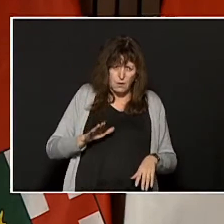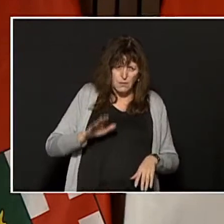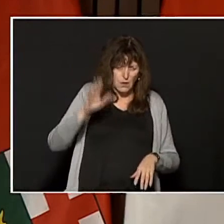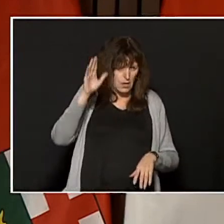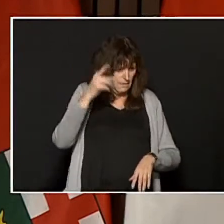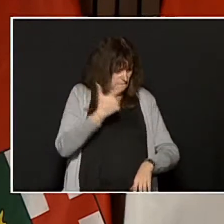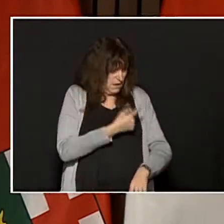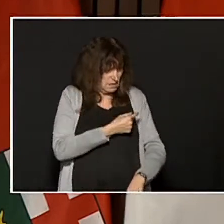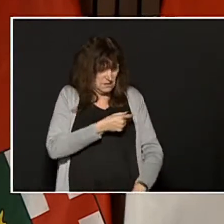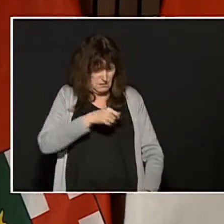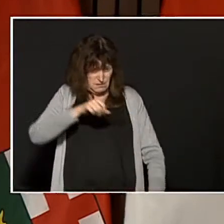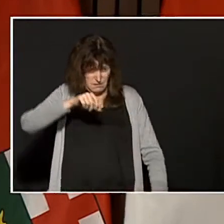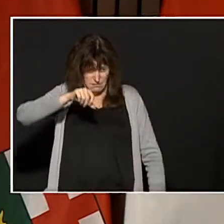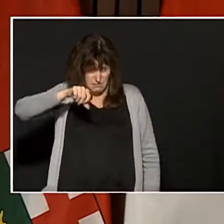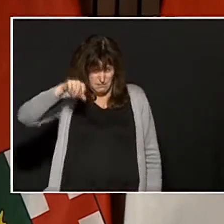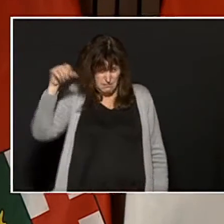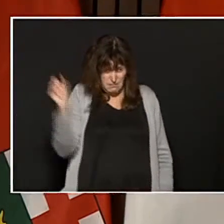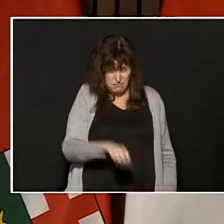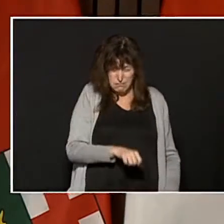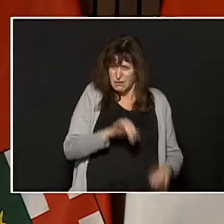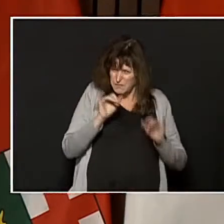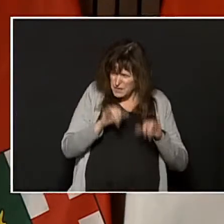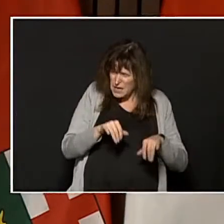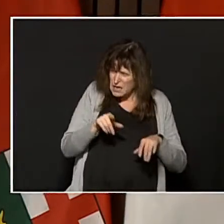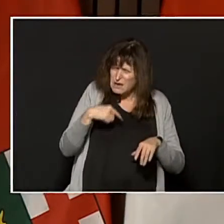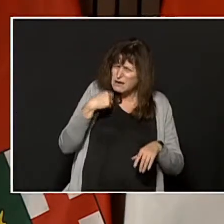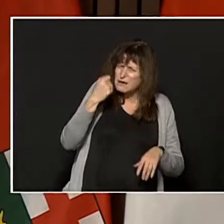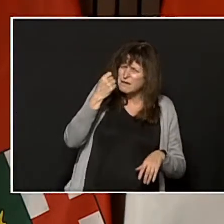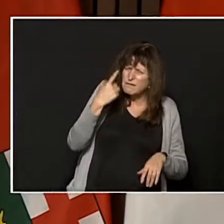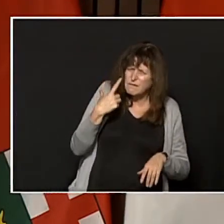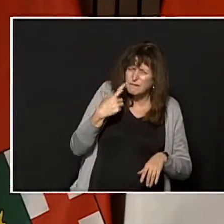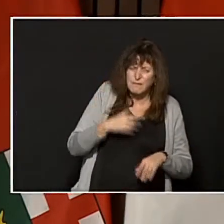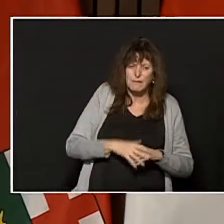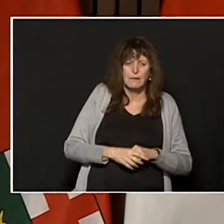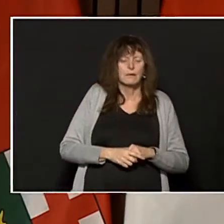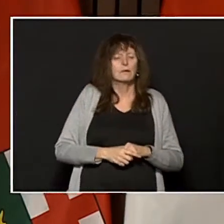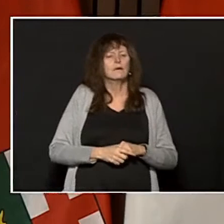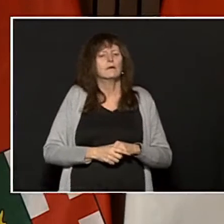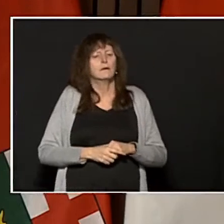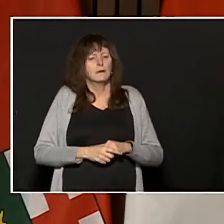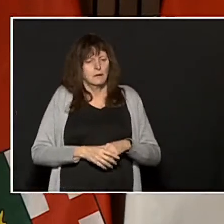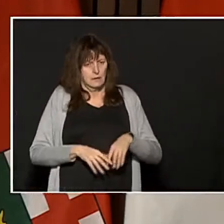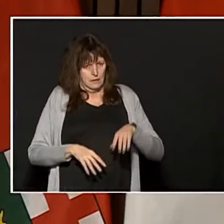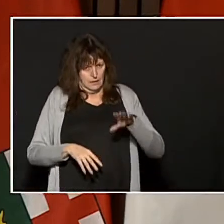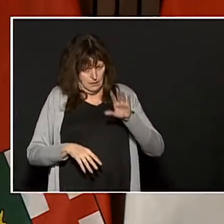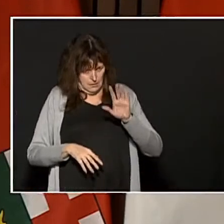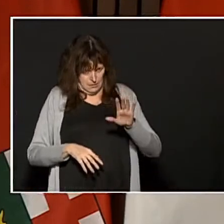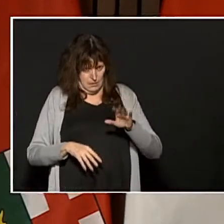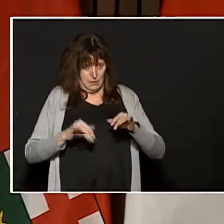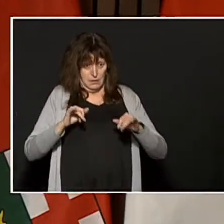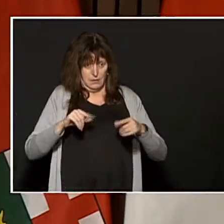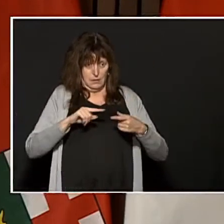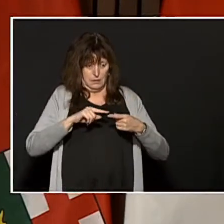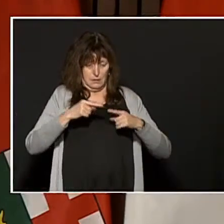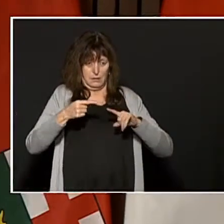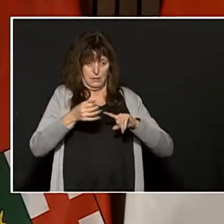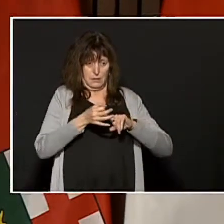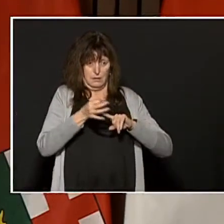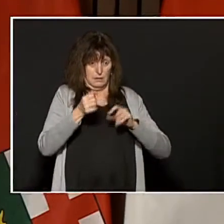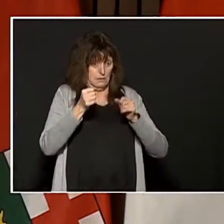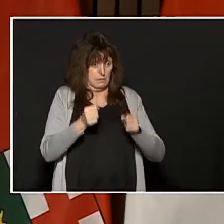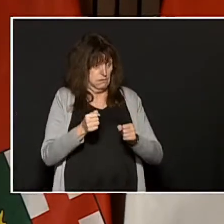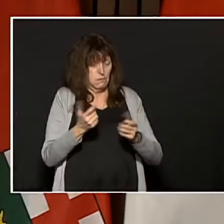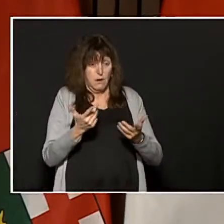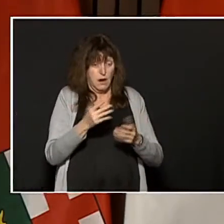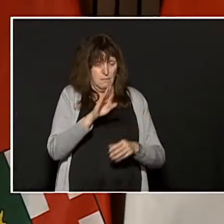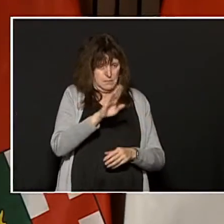saying? So right now, the dominant variant that we have in Ontario is vulnerable to the vaccines. The vaccines